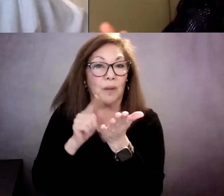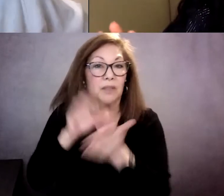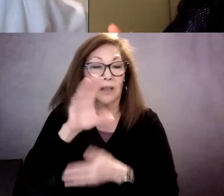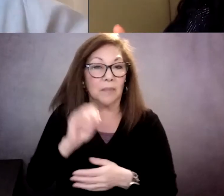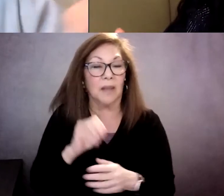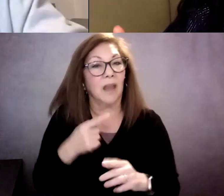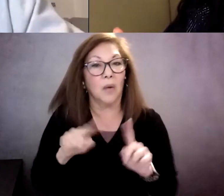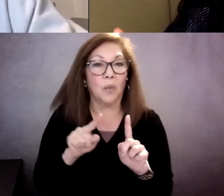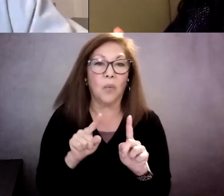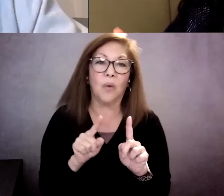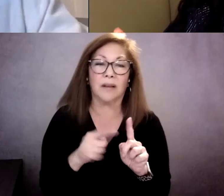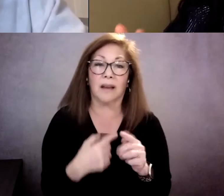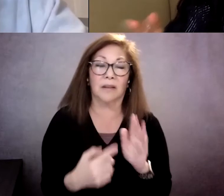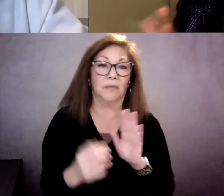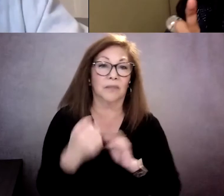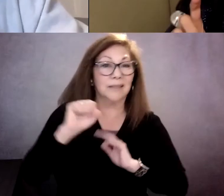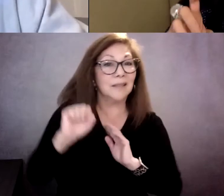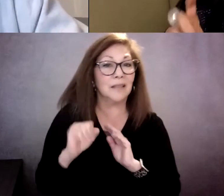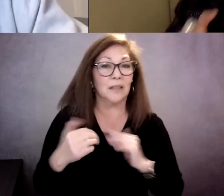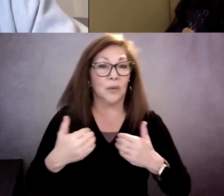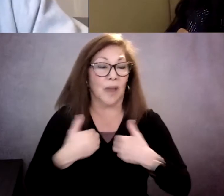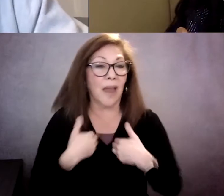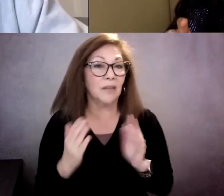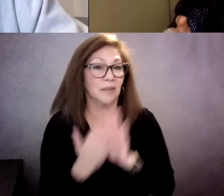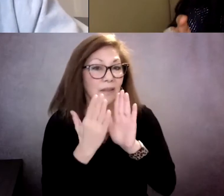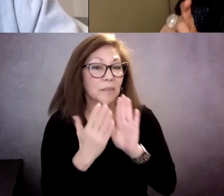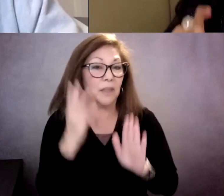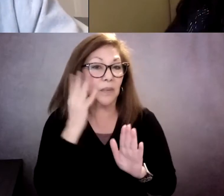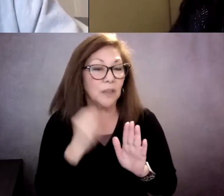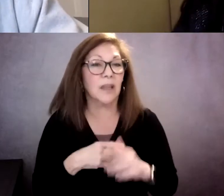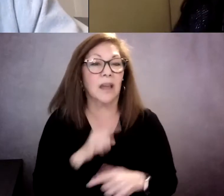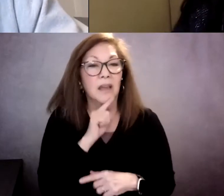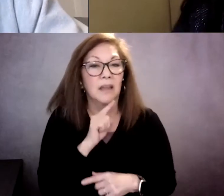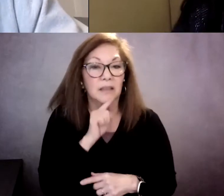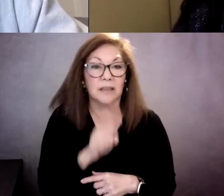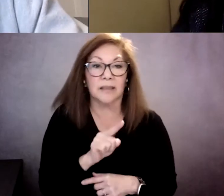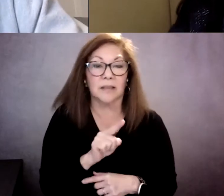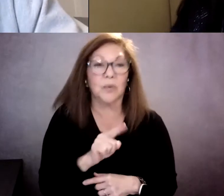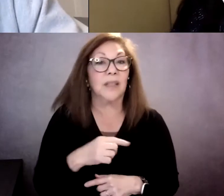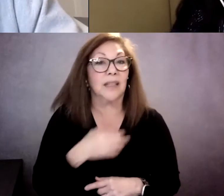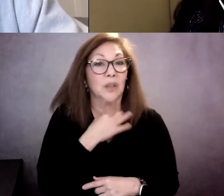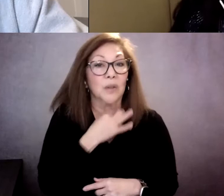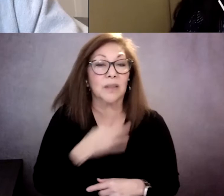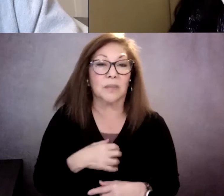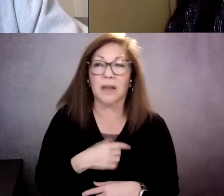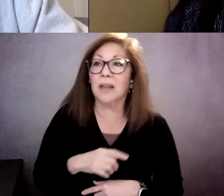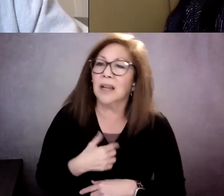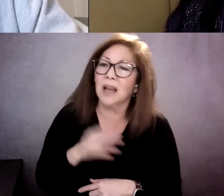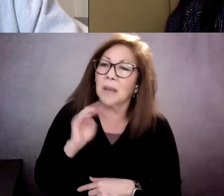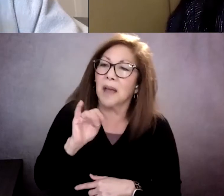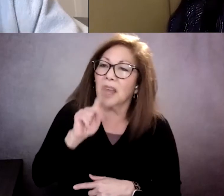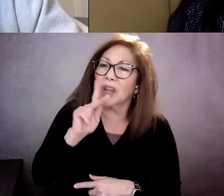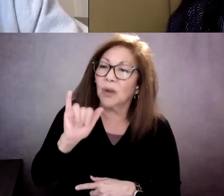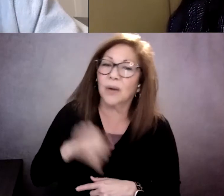sort of pushback you might have gotten. And I'm particularly curious, did anyone try to say, Mayukh, why don't you